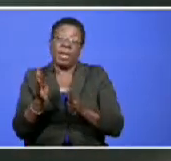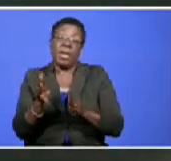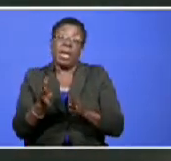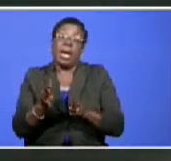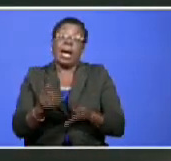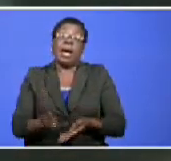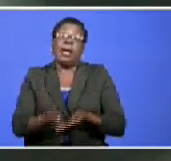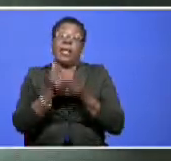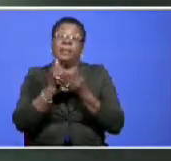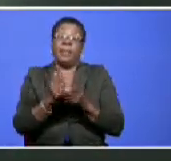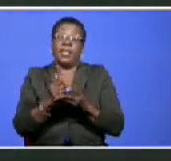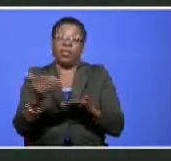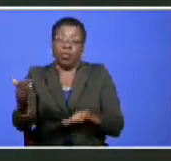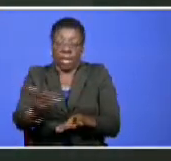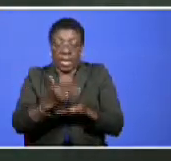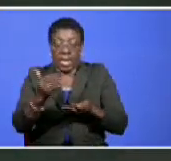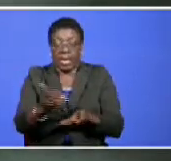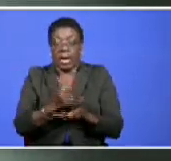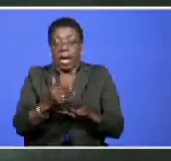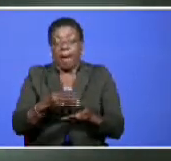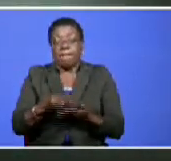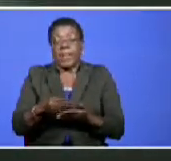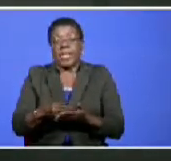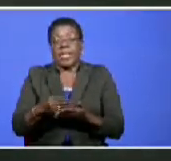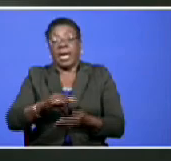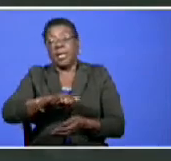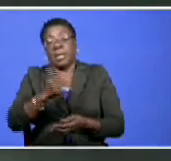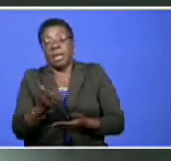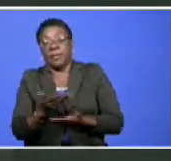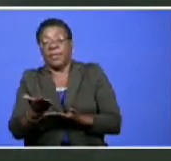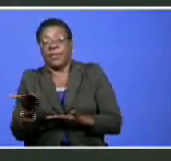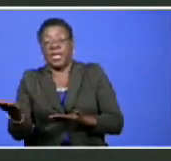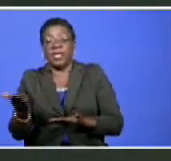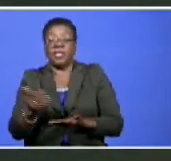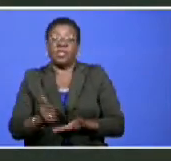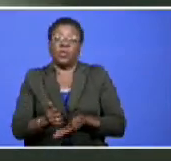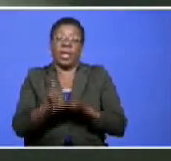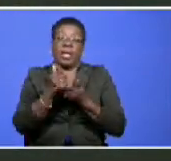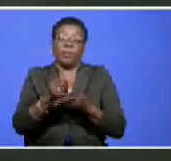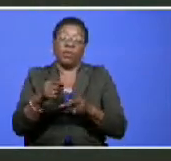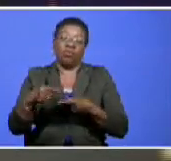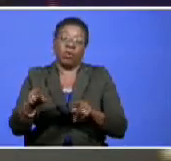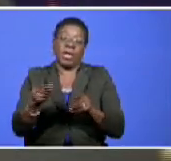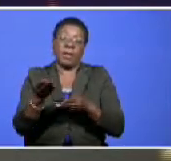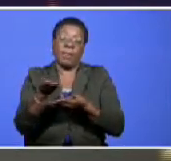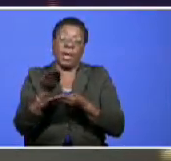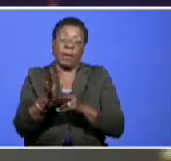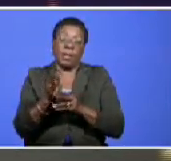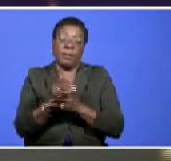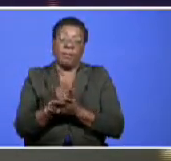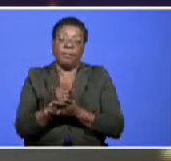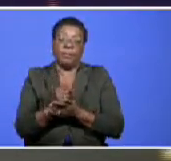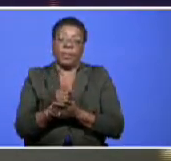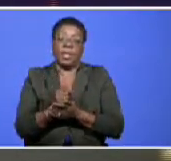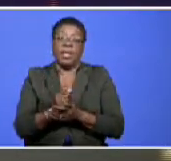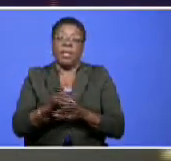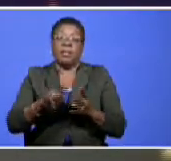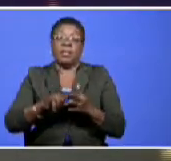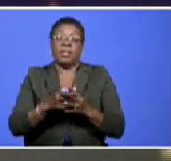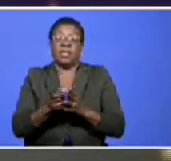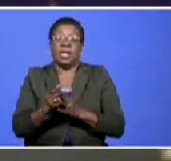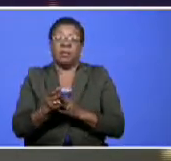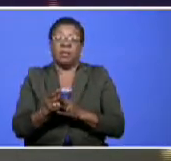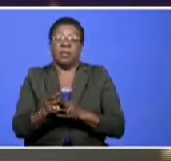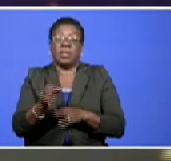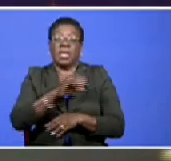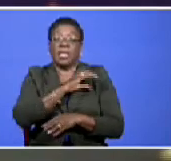GoFundMe accounts, she says they did discuss the idea of coming together but decided to go a different route. The way we started to go with our different camps